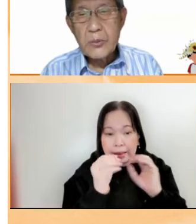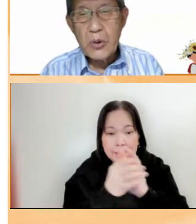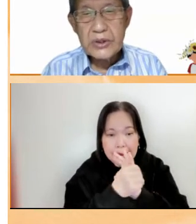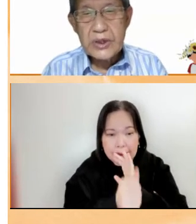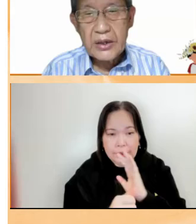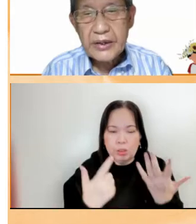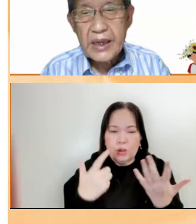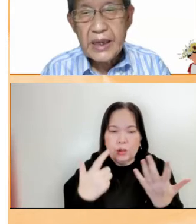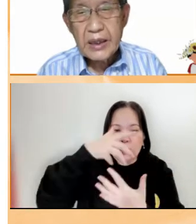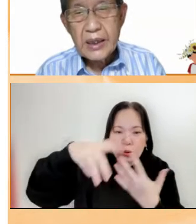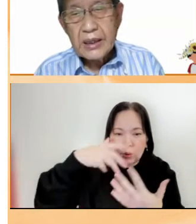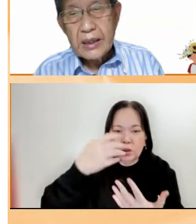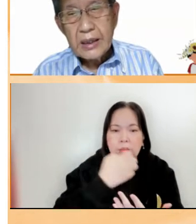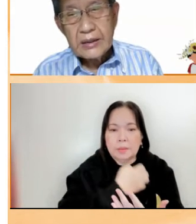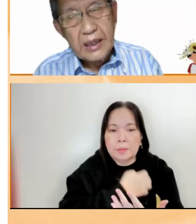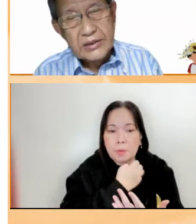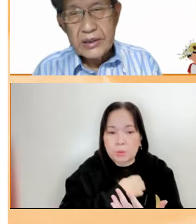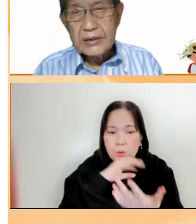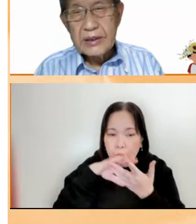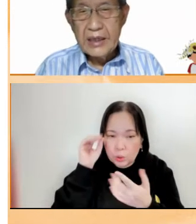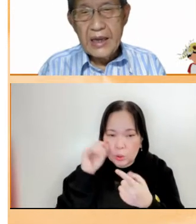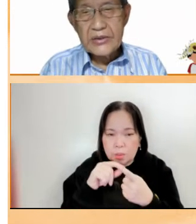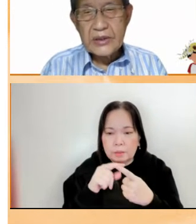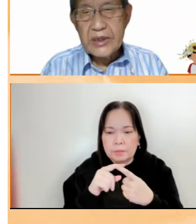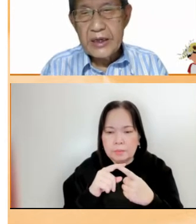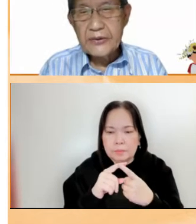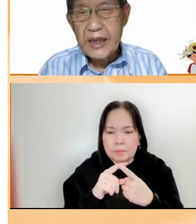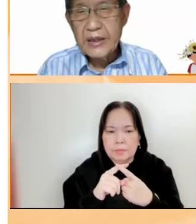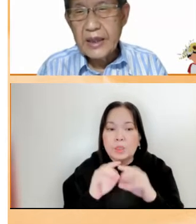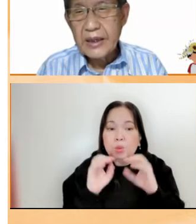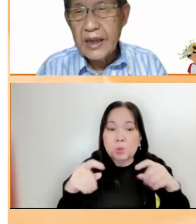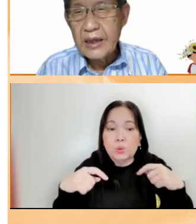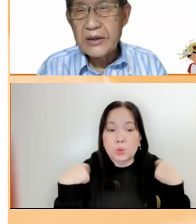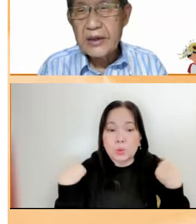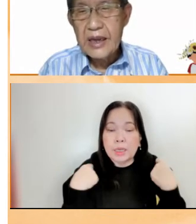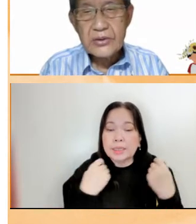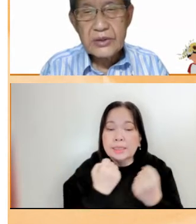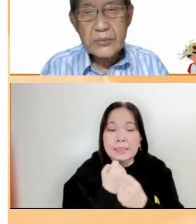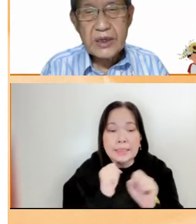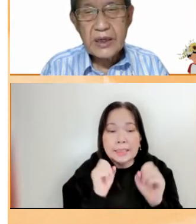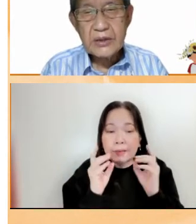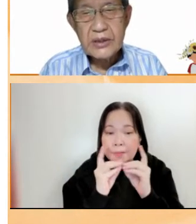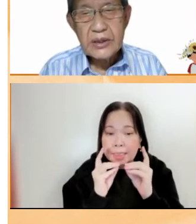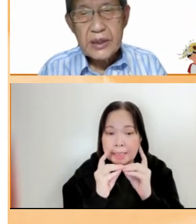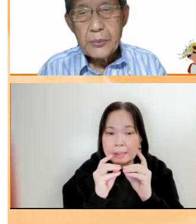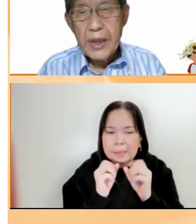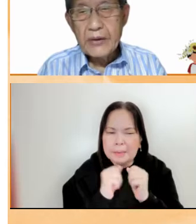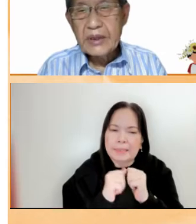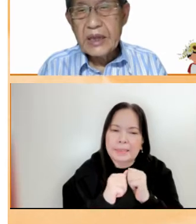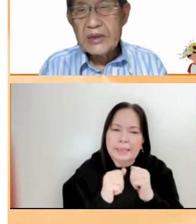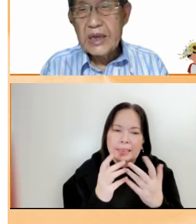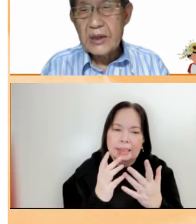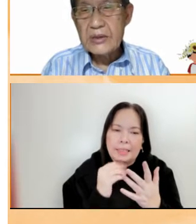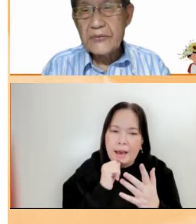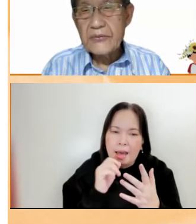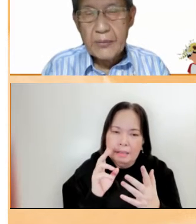social emotional learning. Teach teenagers safe dating and healthy relationship skills,